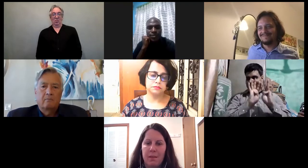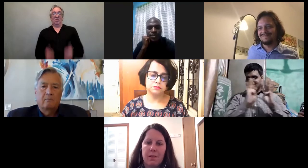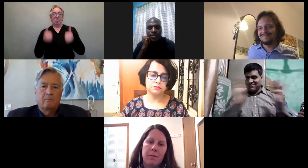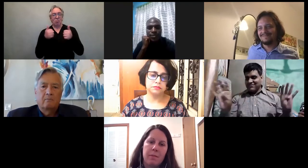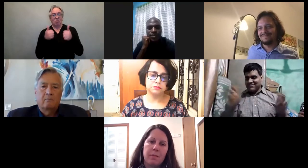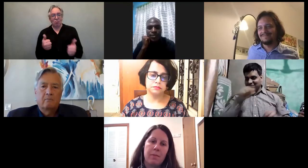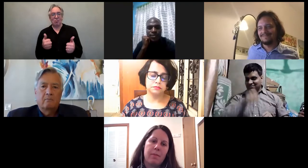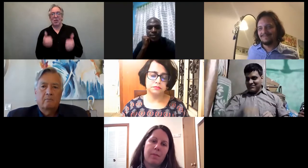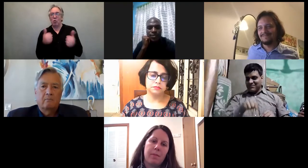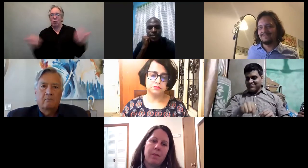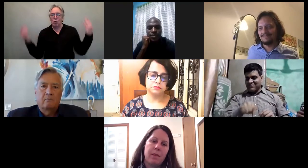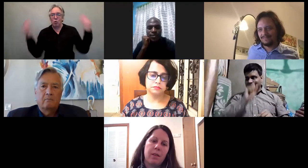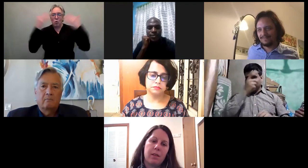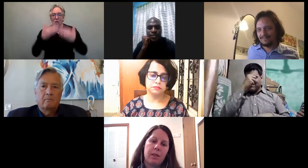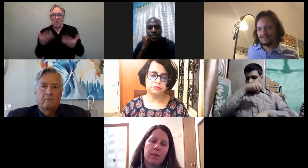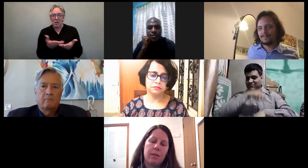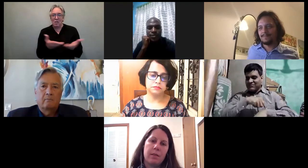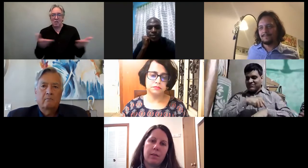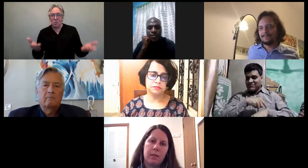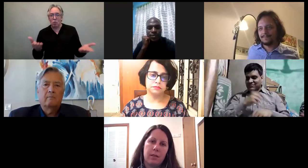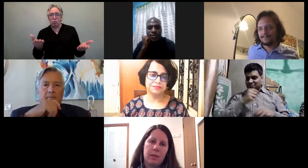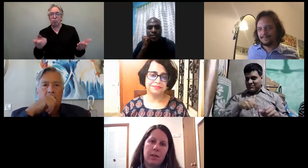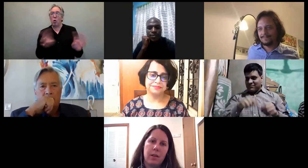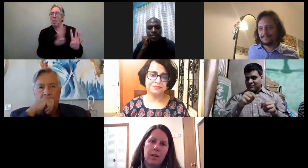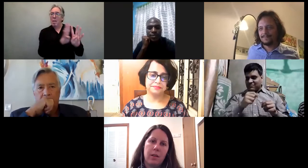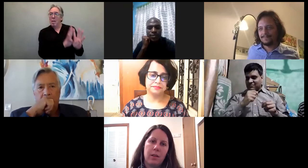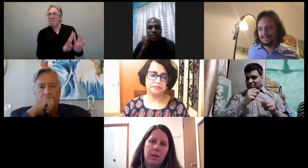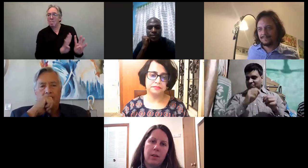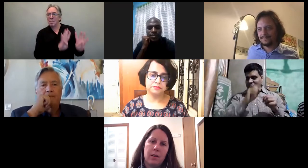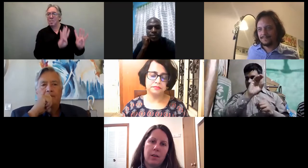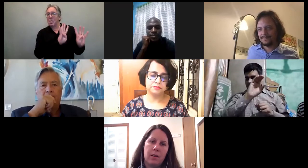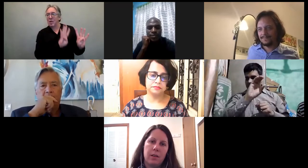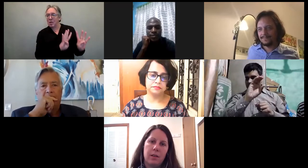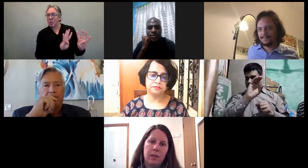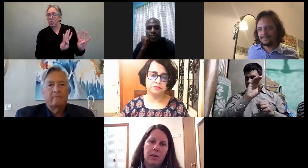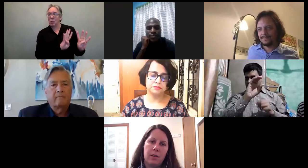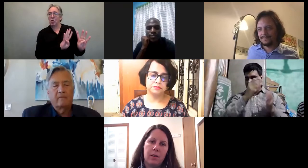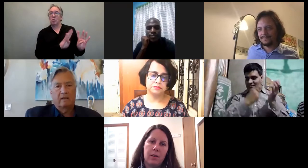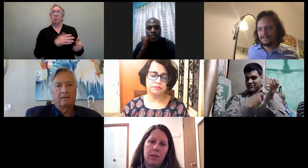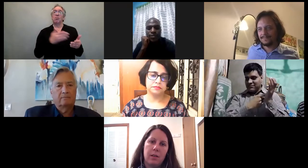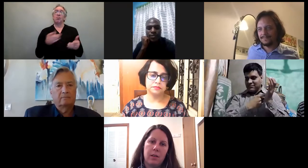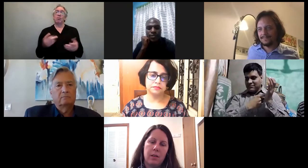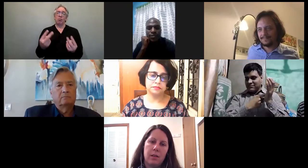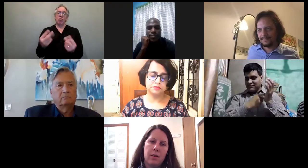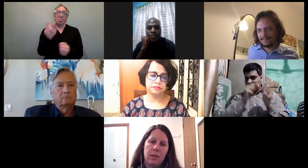you, all participants and panelists. This is the first time that